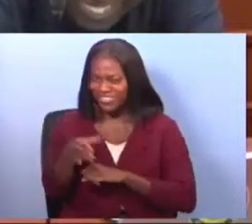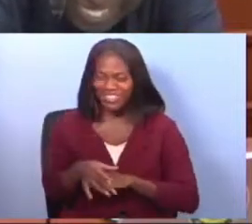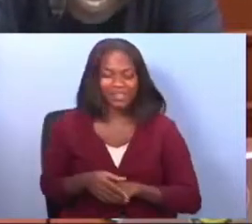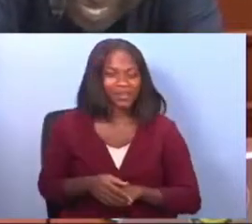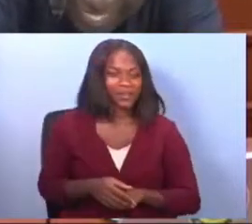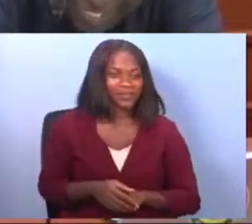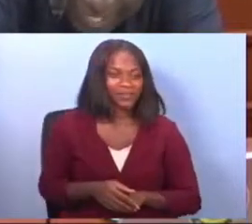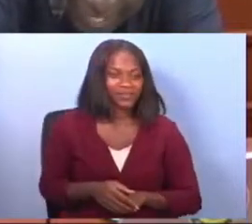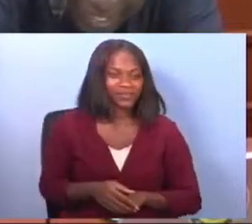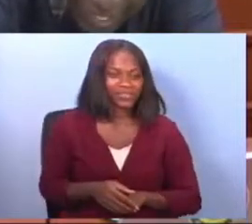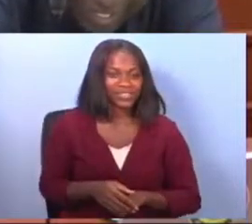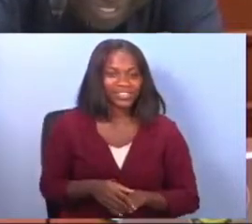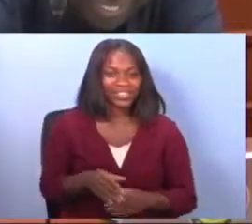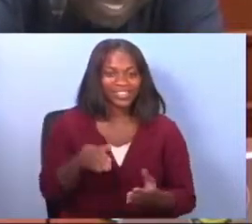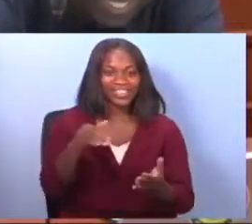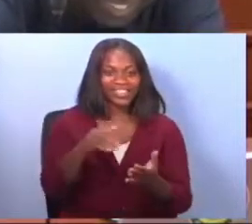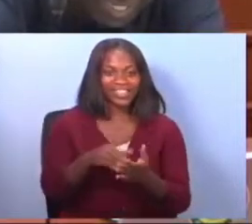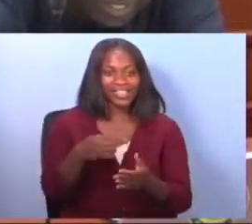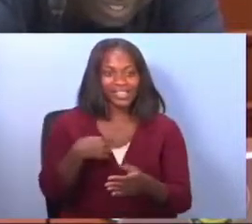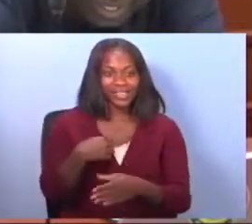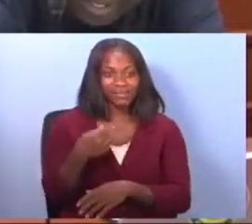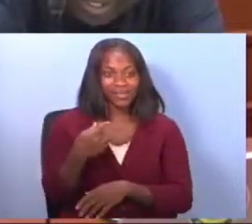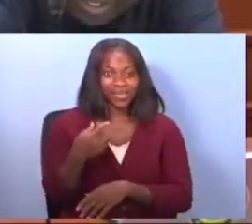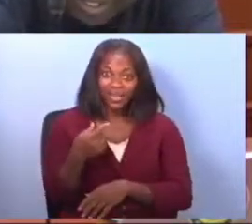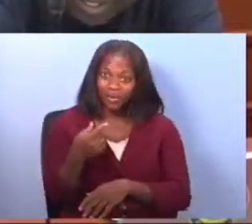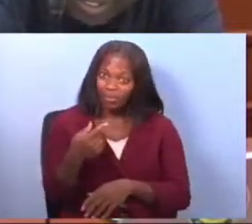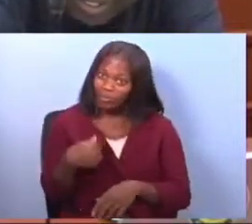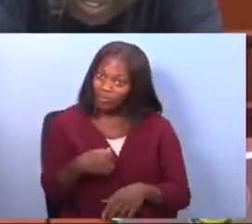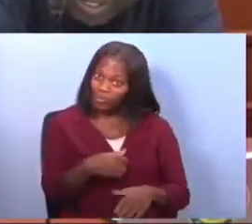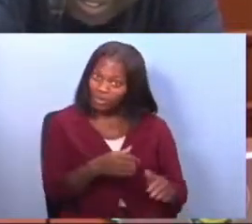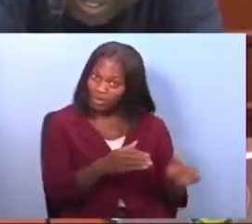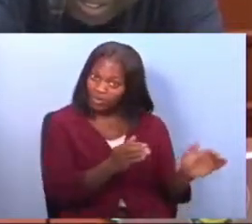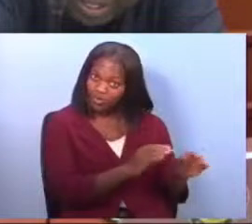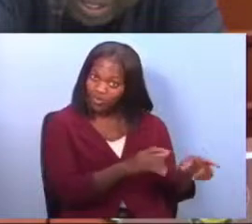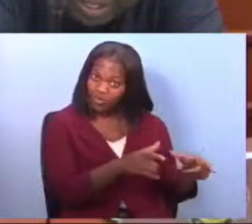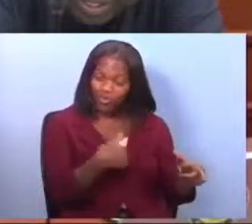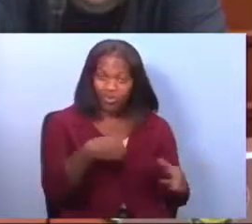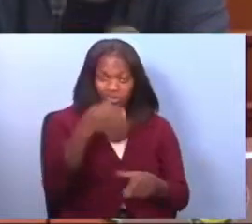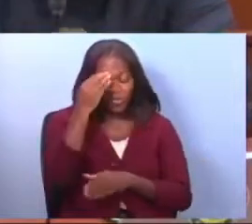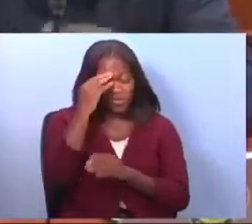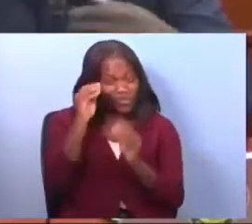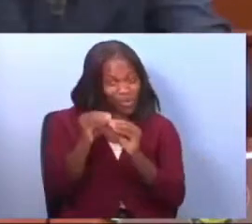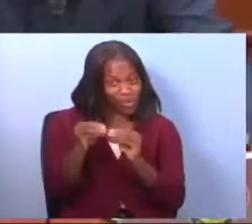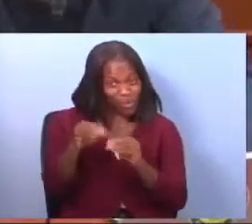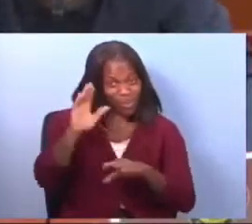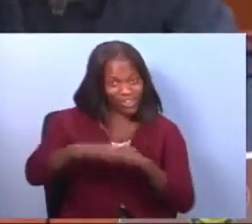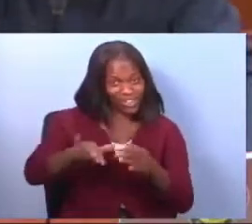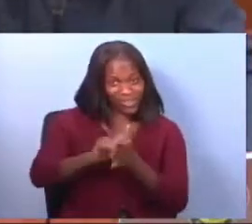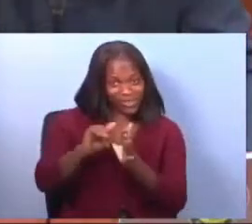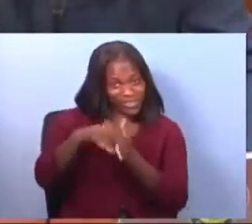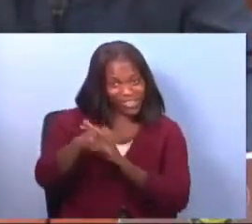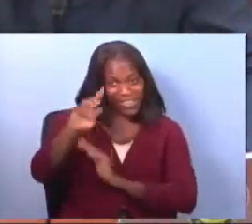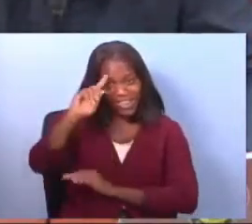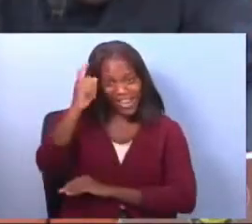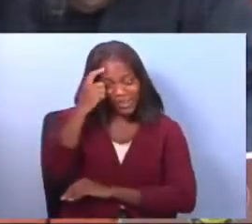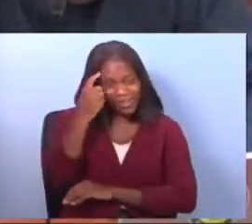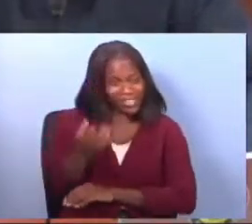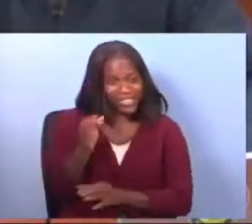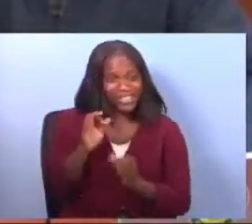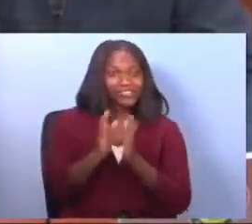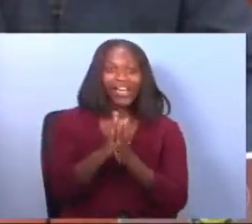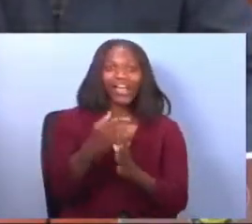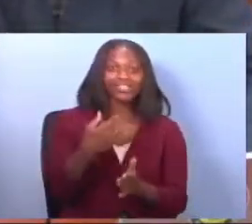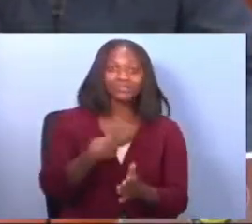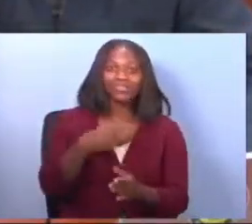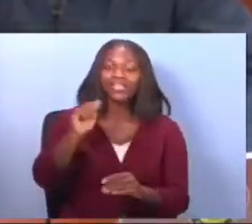And I've just also heard, those of us in opposition, we know more things than those of you in government. So if you ask me, I can